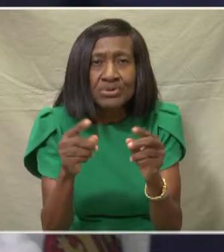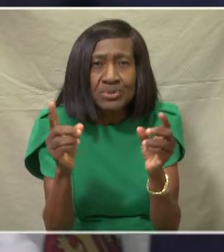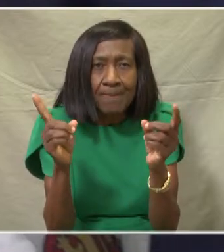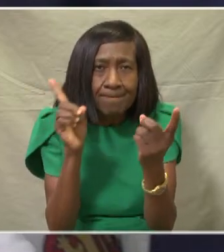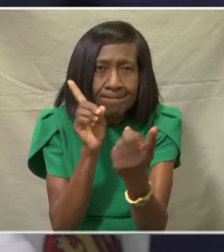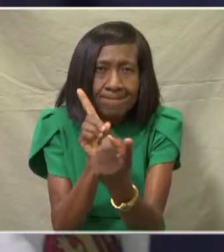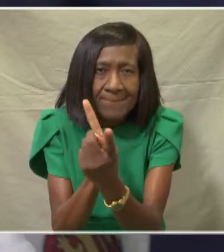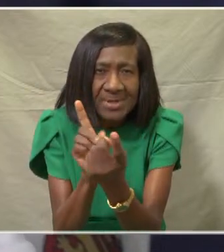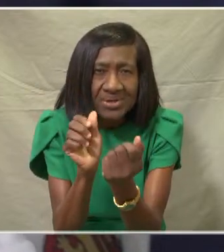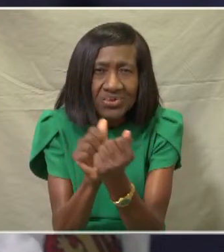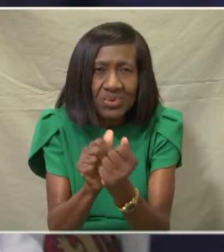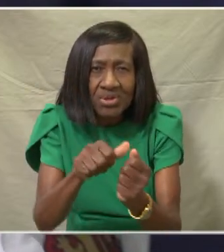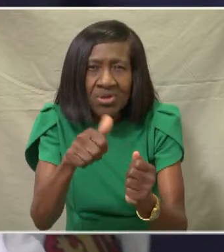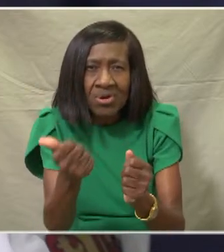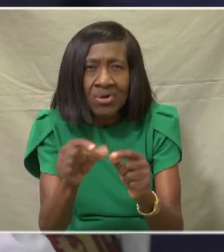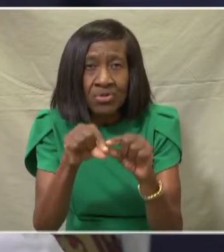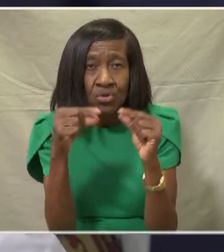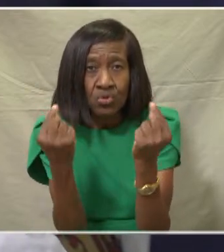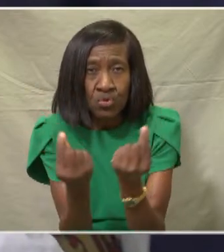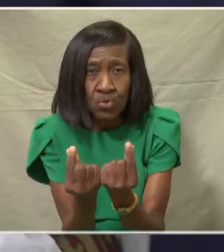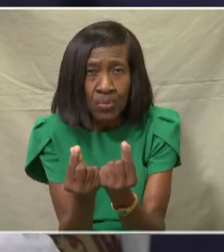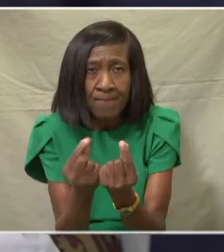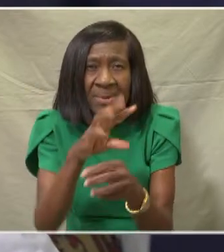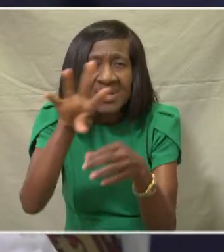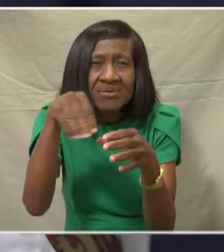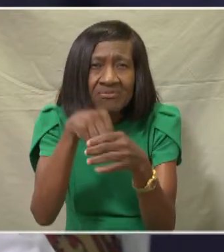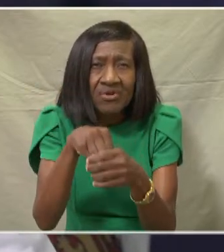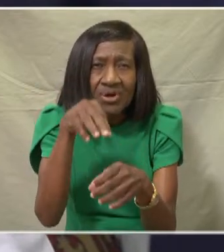that are involved in the electoral process.